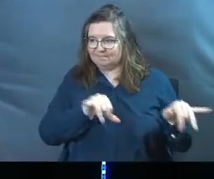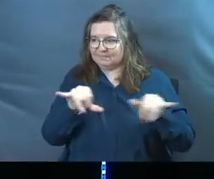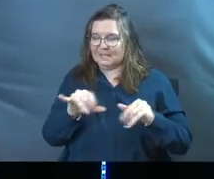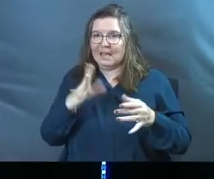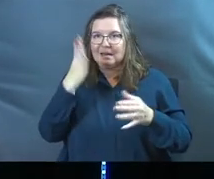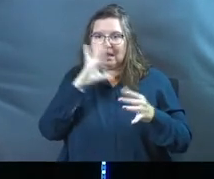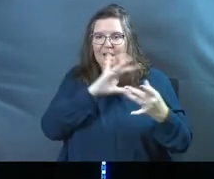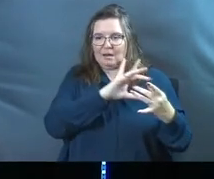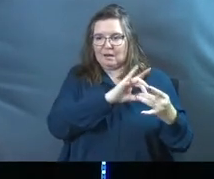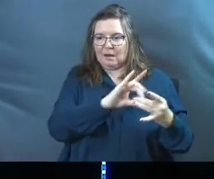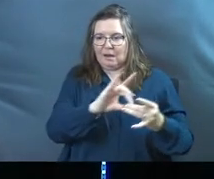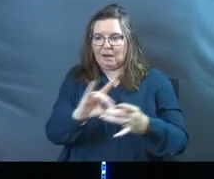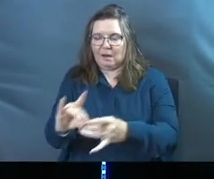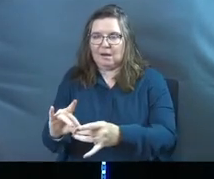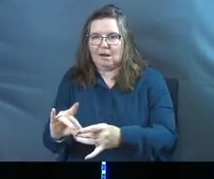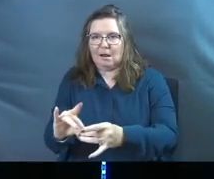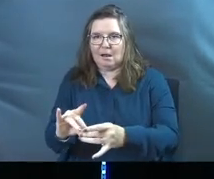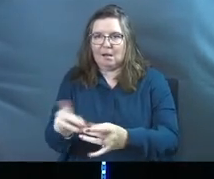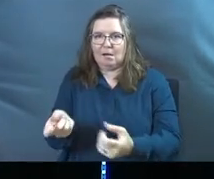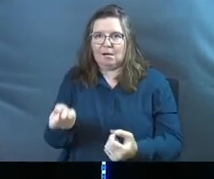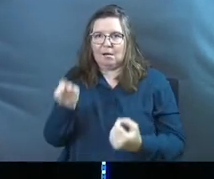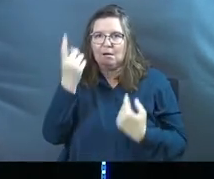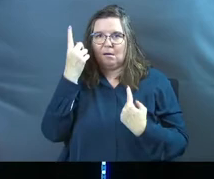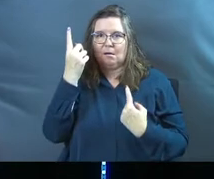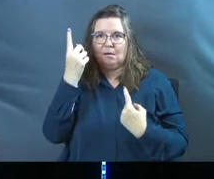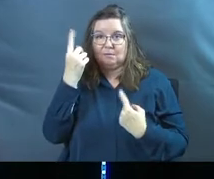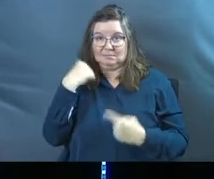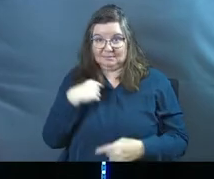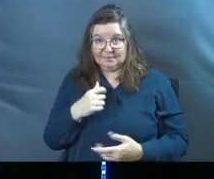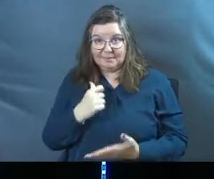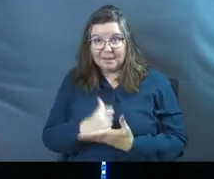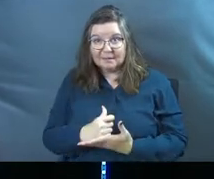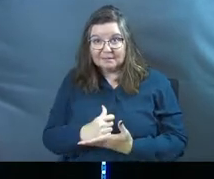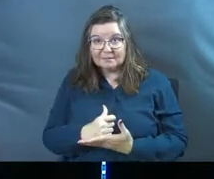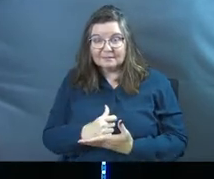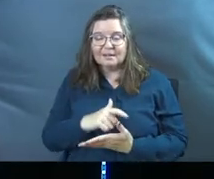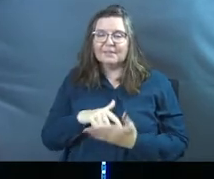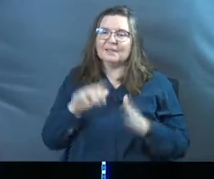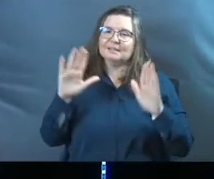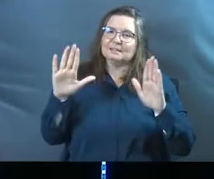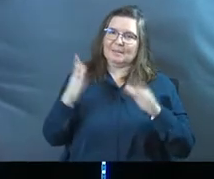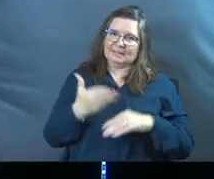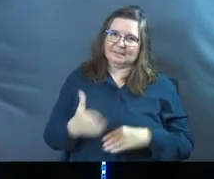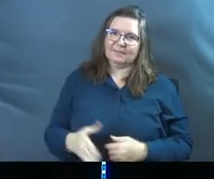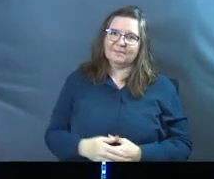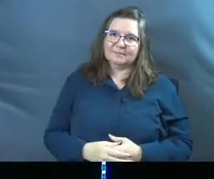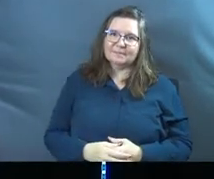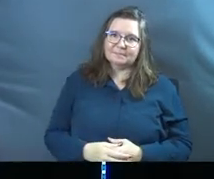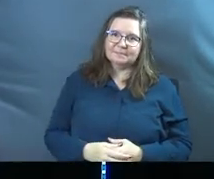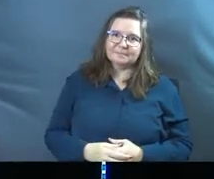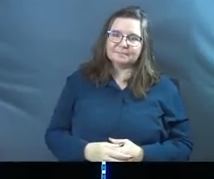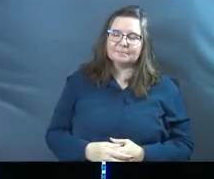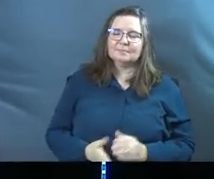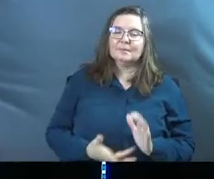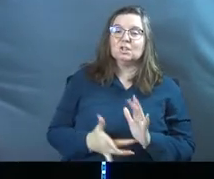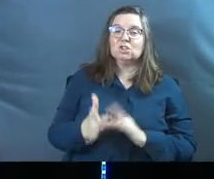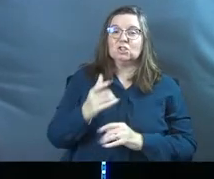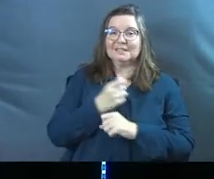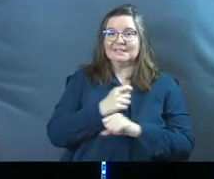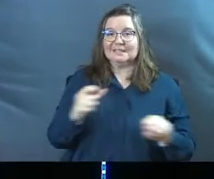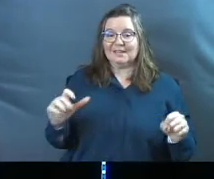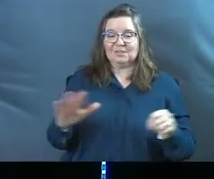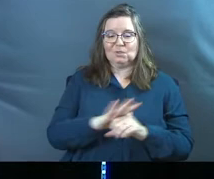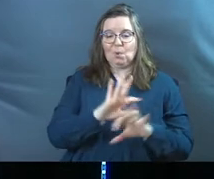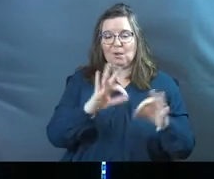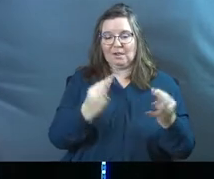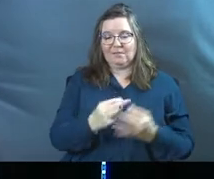God connected all the dots for us. Amen? This is amazing stuff. And Jesus saved his